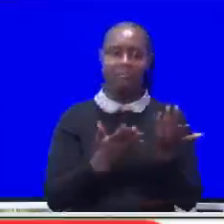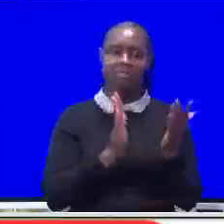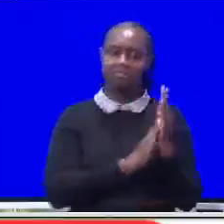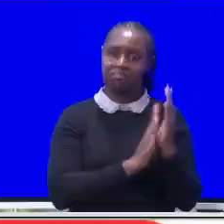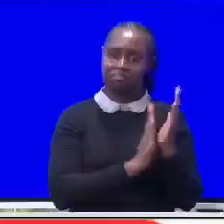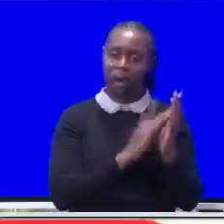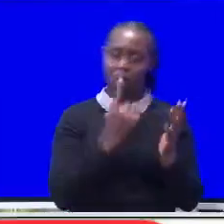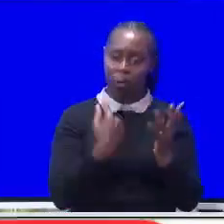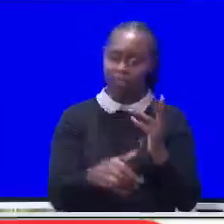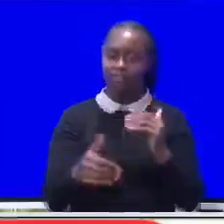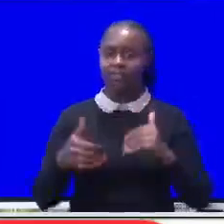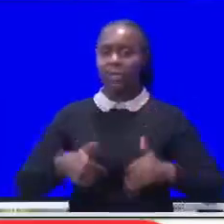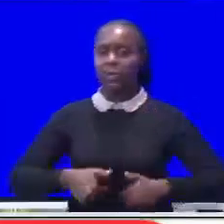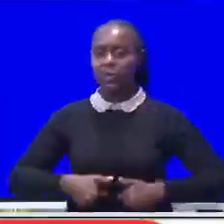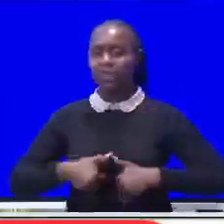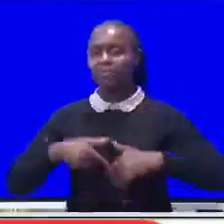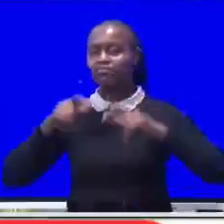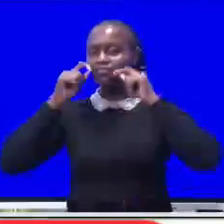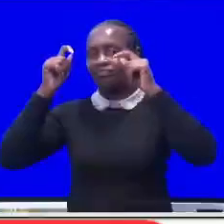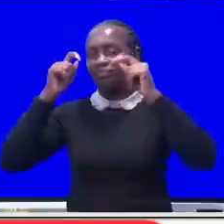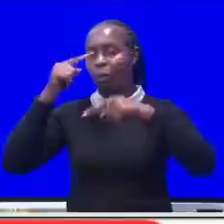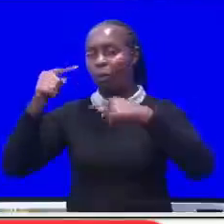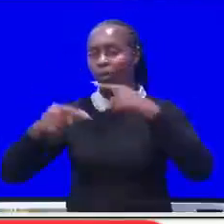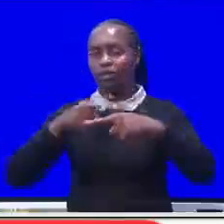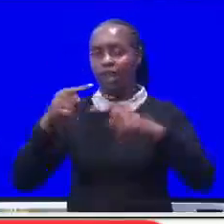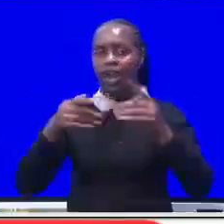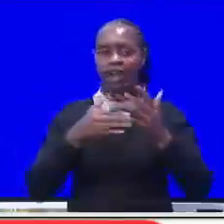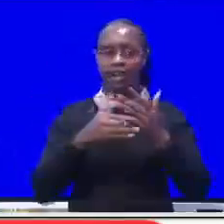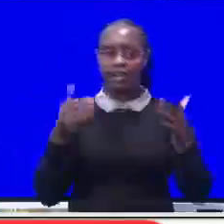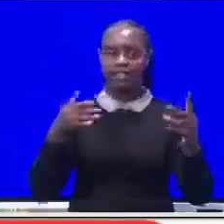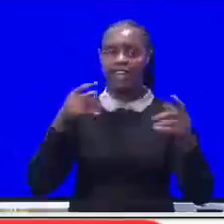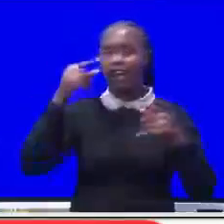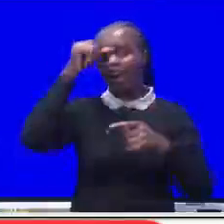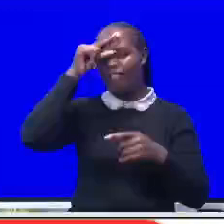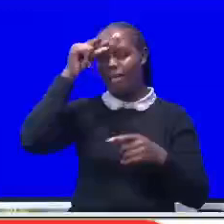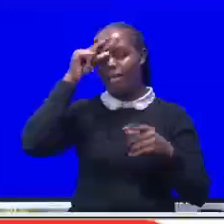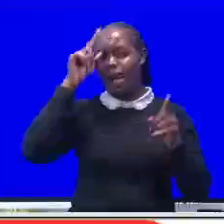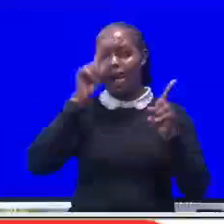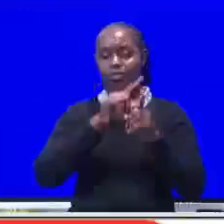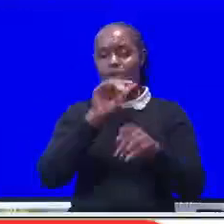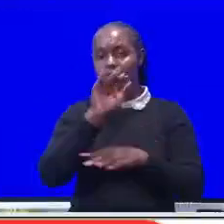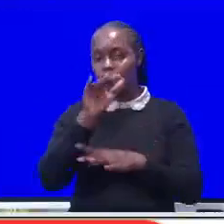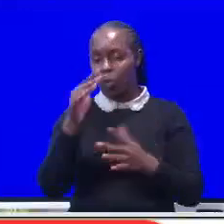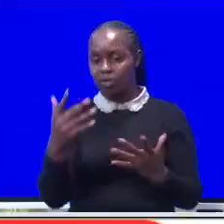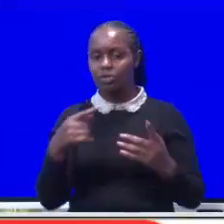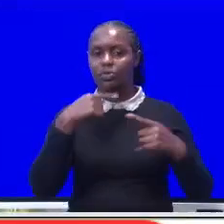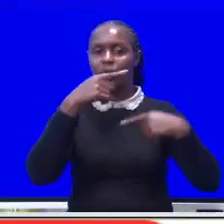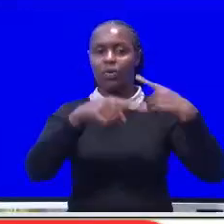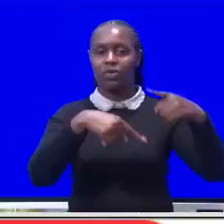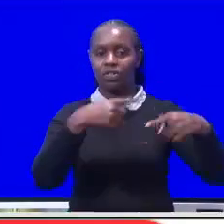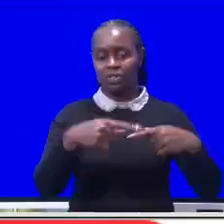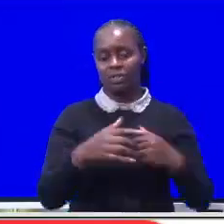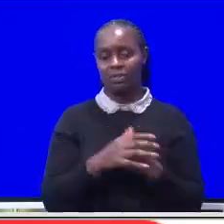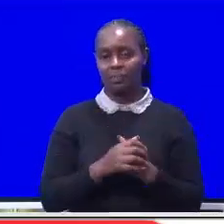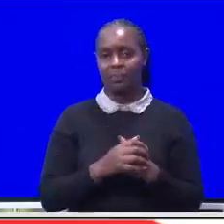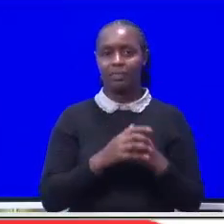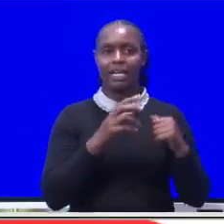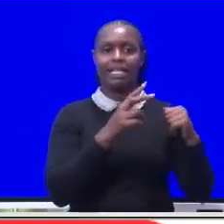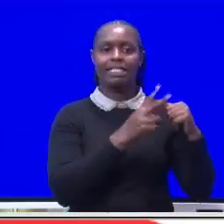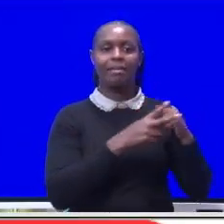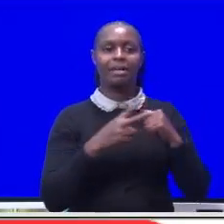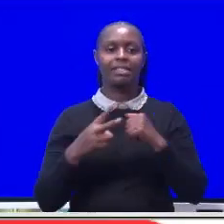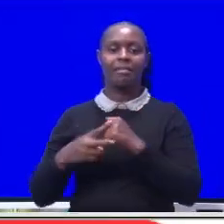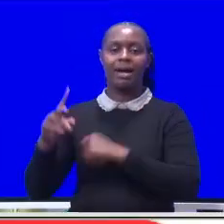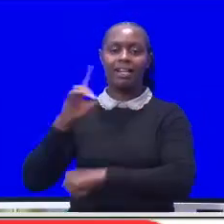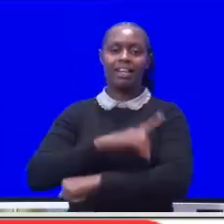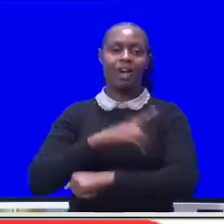protesters for their continued protest against the ruling government and urged them to soldier on. This Sabasaba Day, we remember them. We